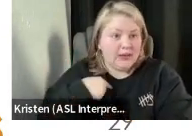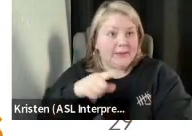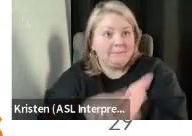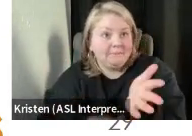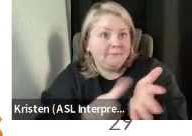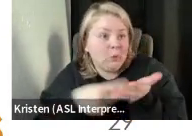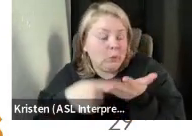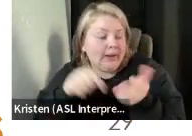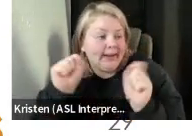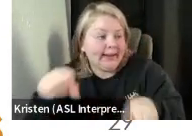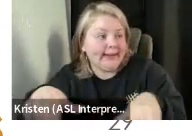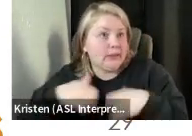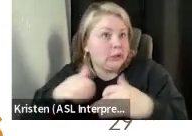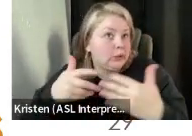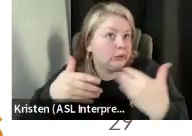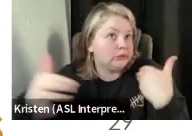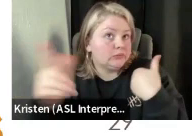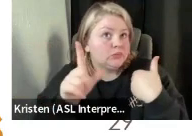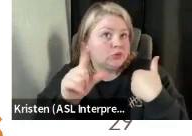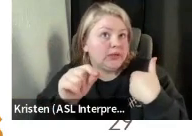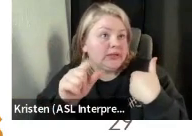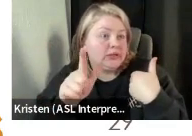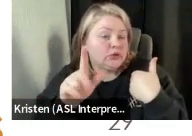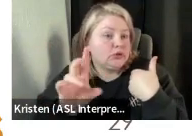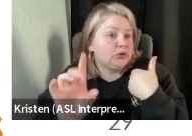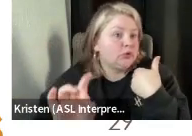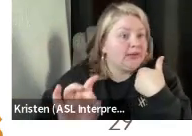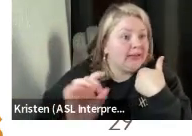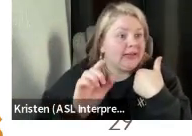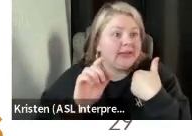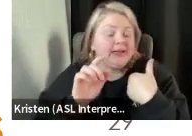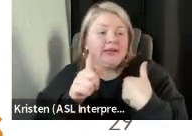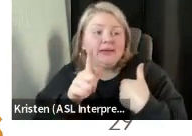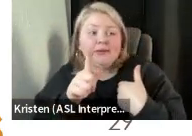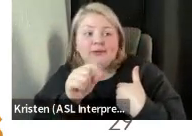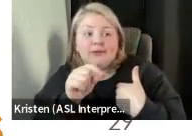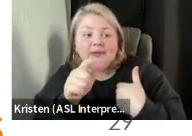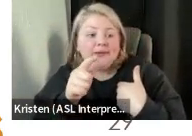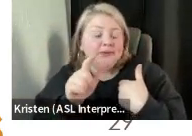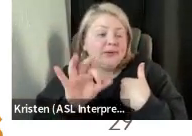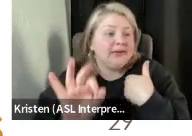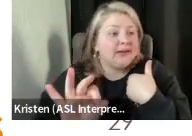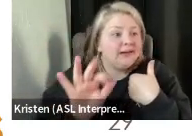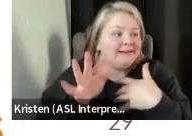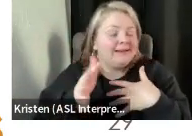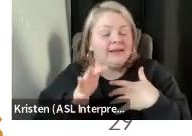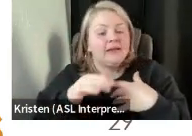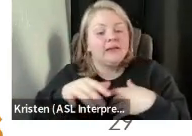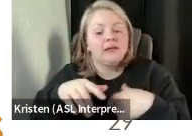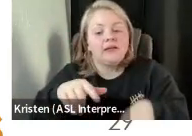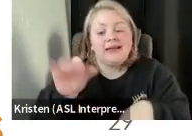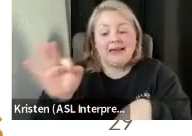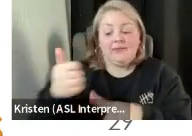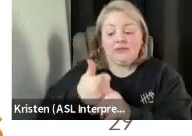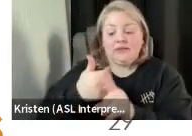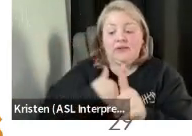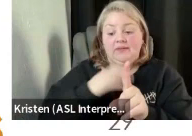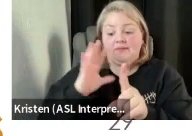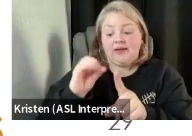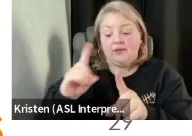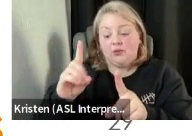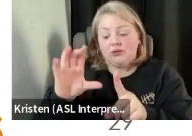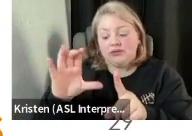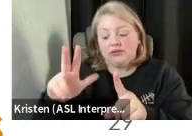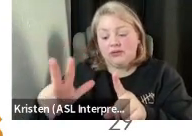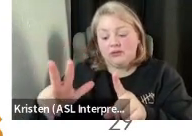in 2028 or 2029. Correct. Okay. Correct. Now, if you're an organization that had your 501c3 status and